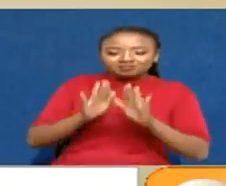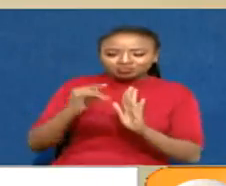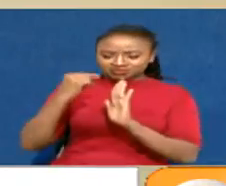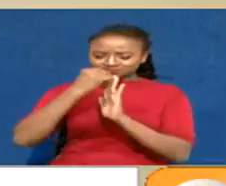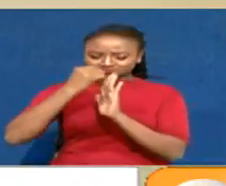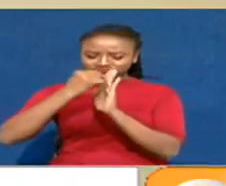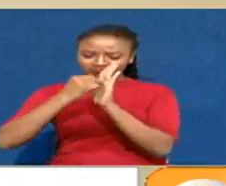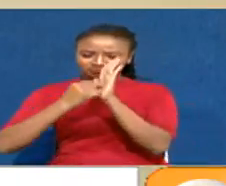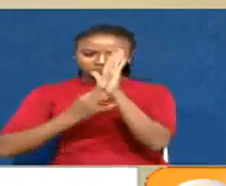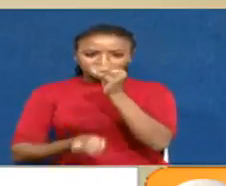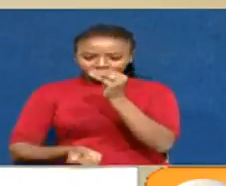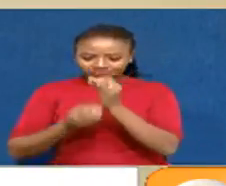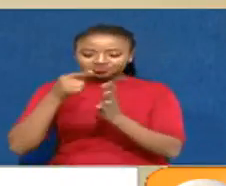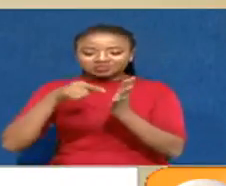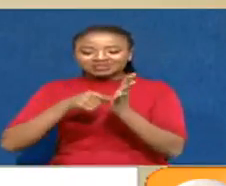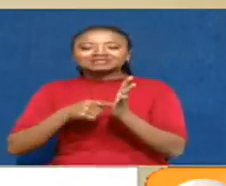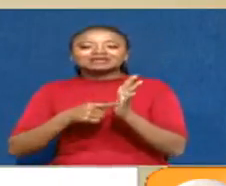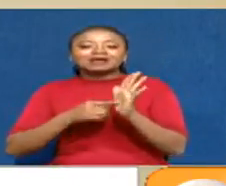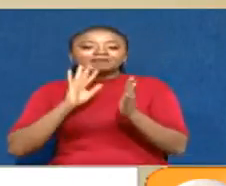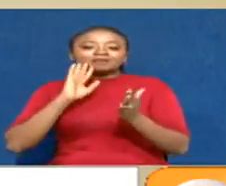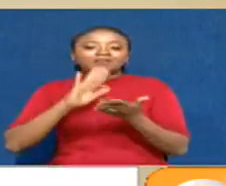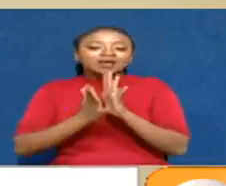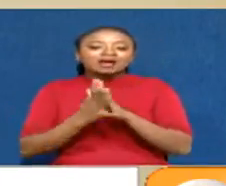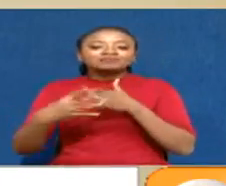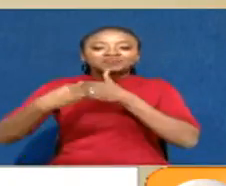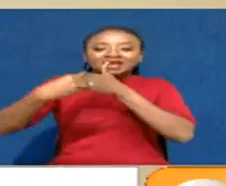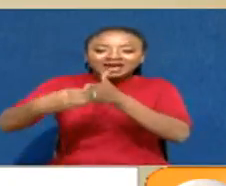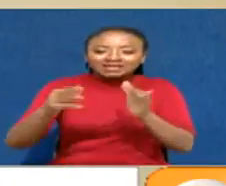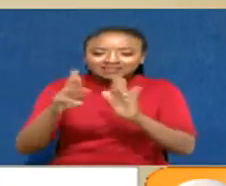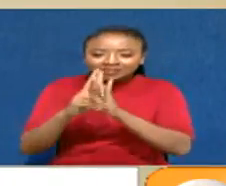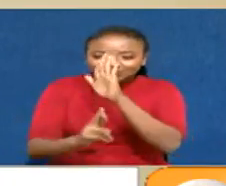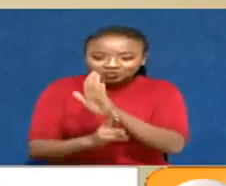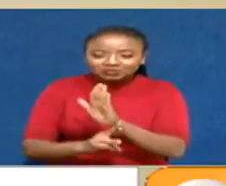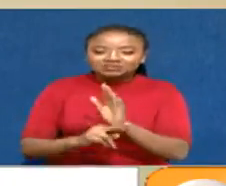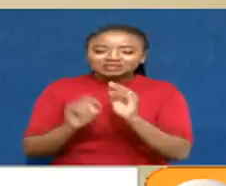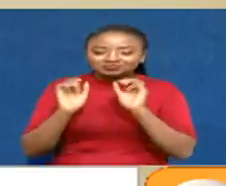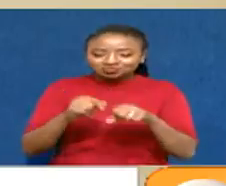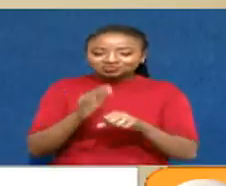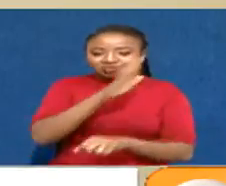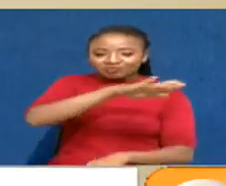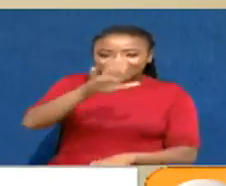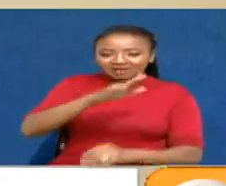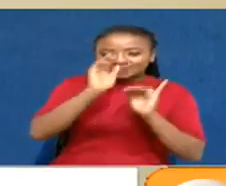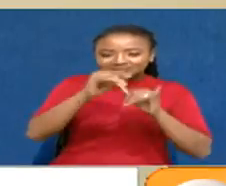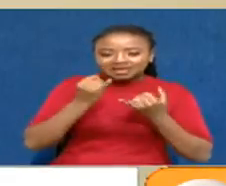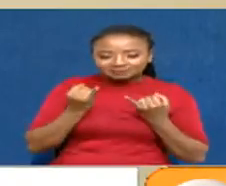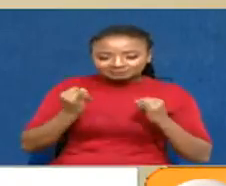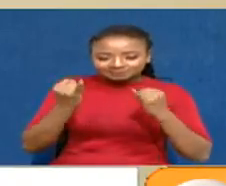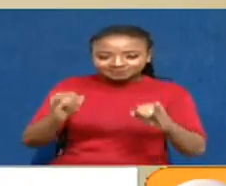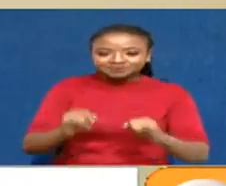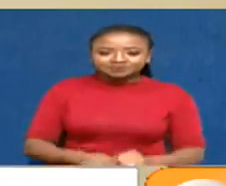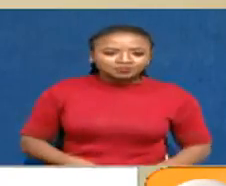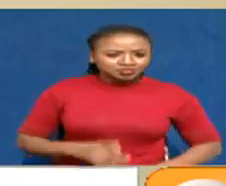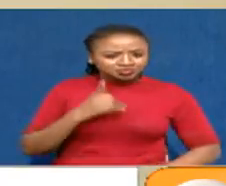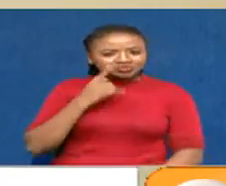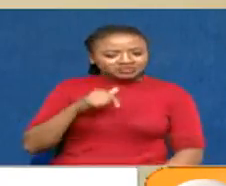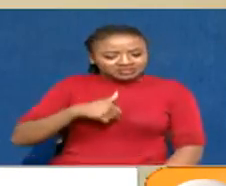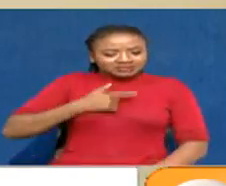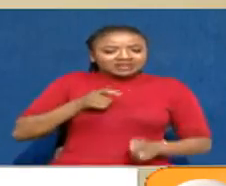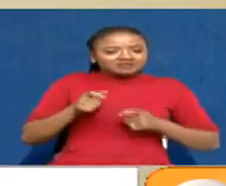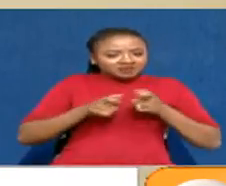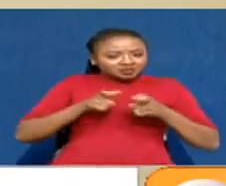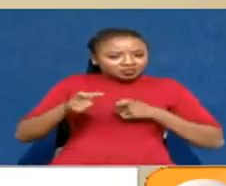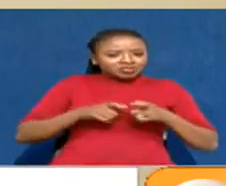of some of the rules that later on both Parliament and Central Bank will enforce. So I see self-regulation in terms